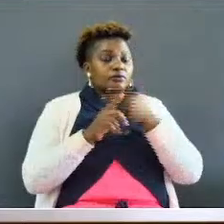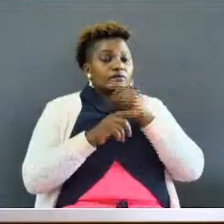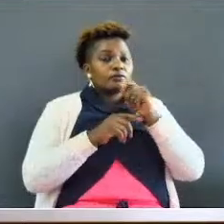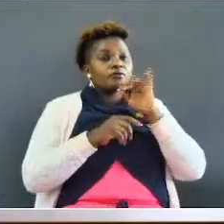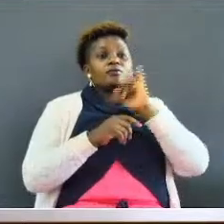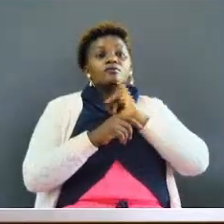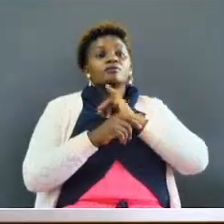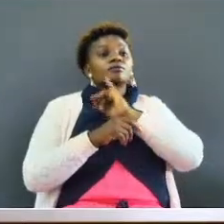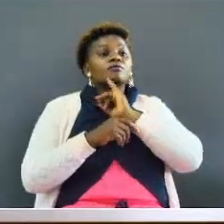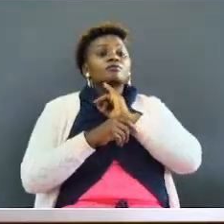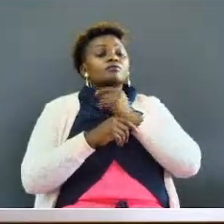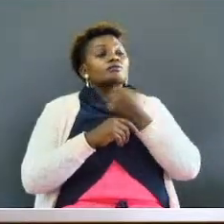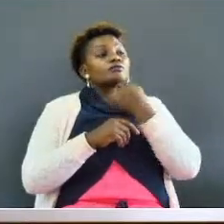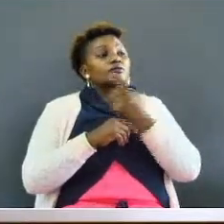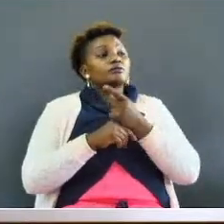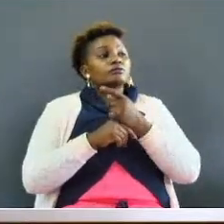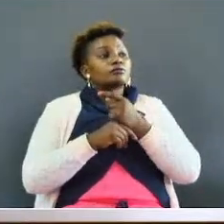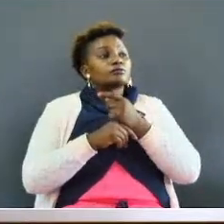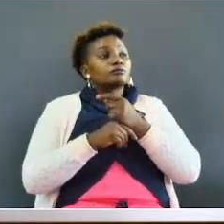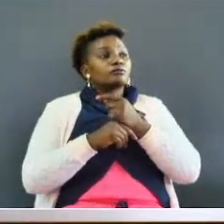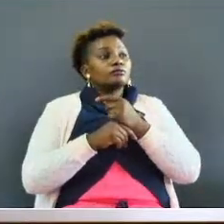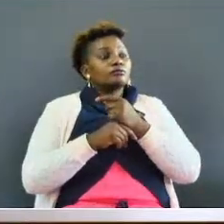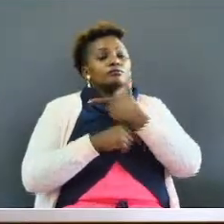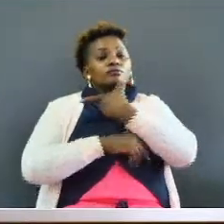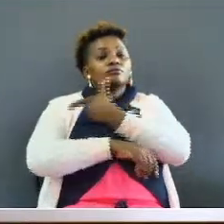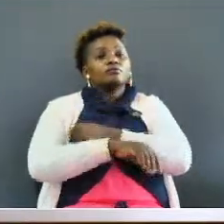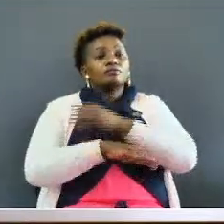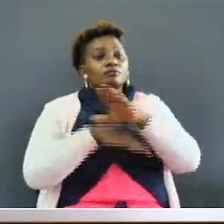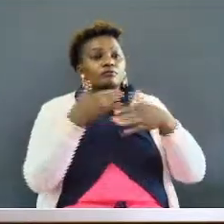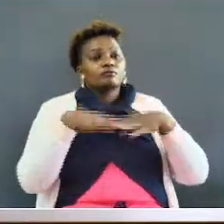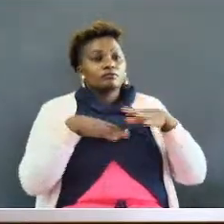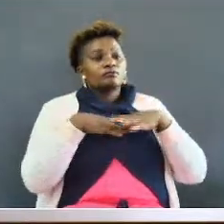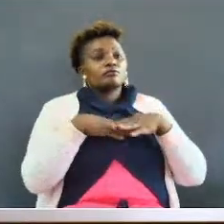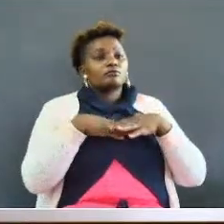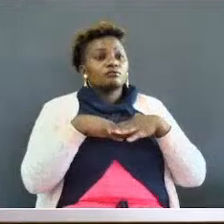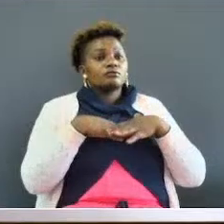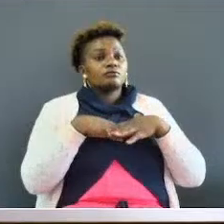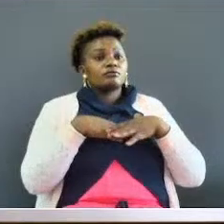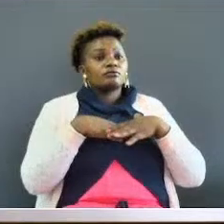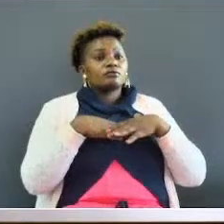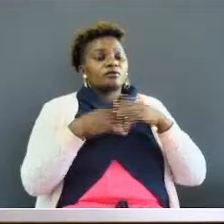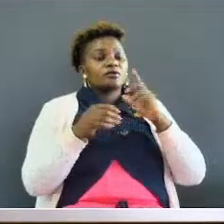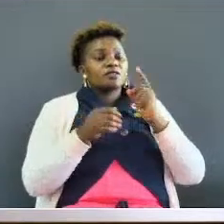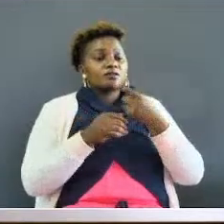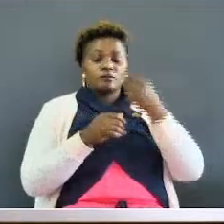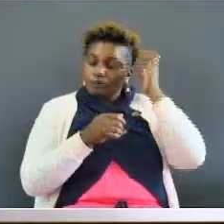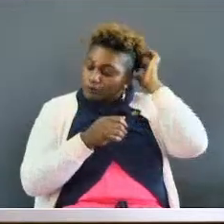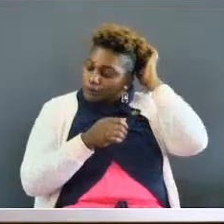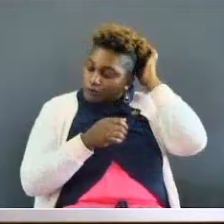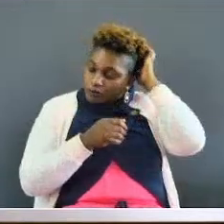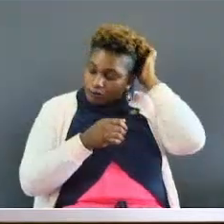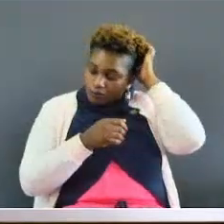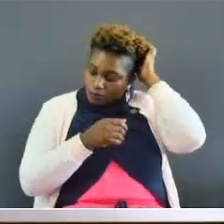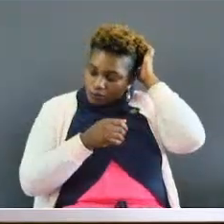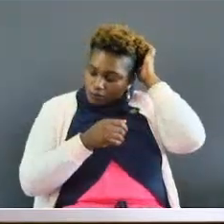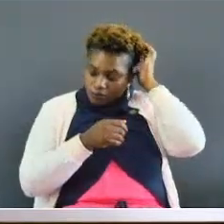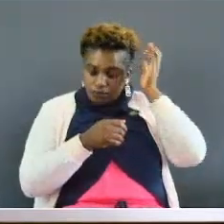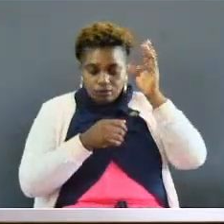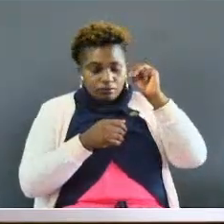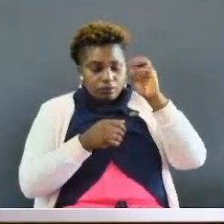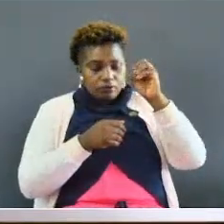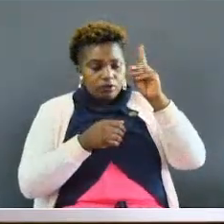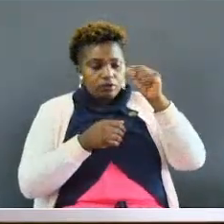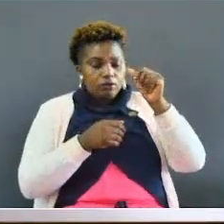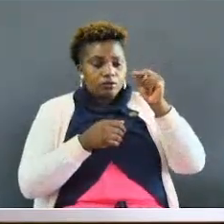Israel, we have been told, because they vaccinated almost everybody with the Pfizer vaccine and the Moderna.